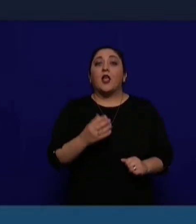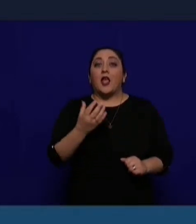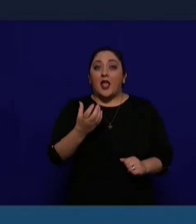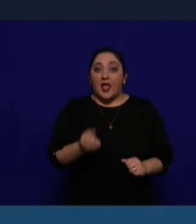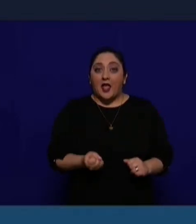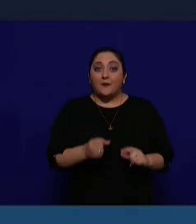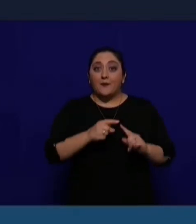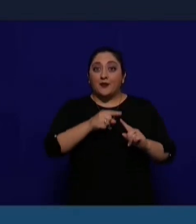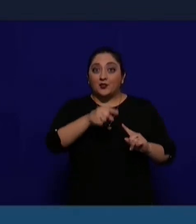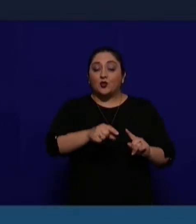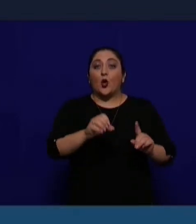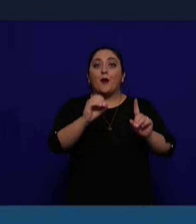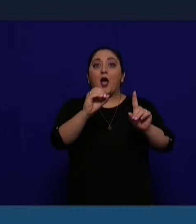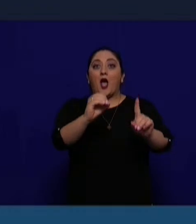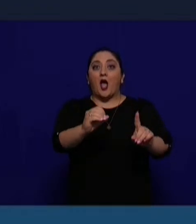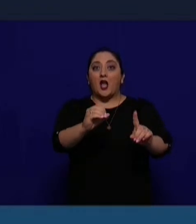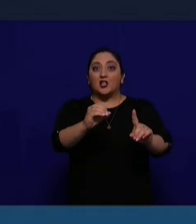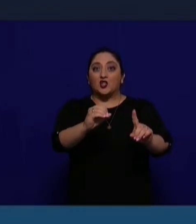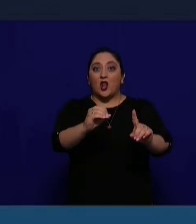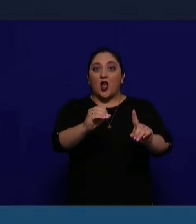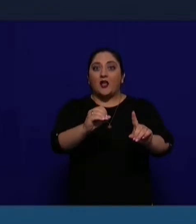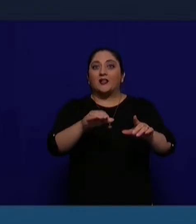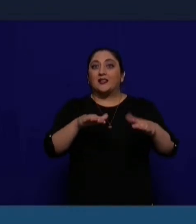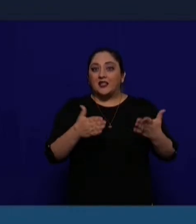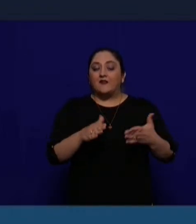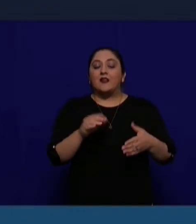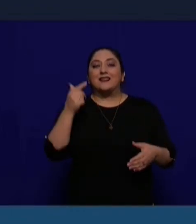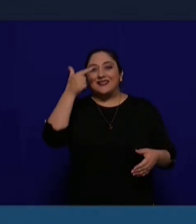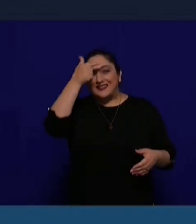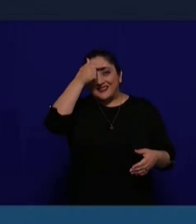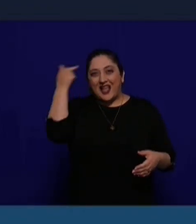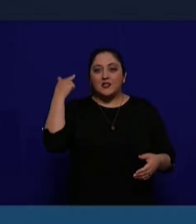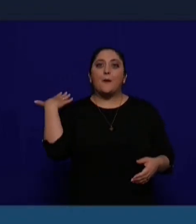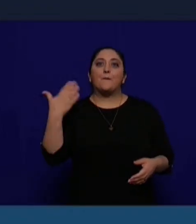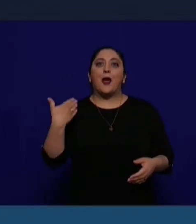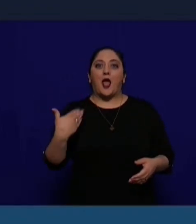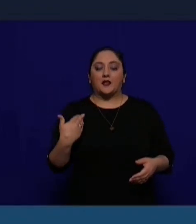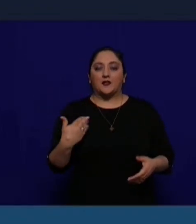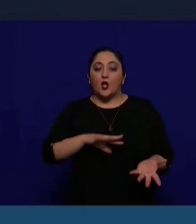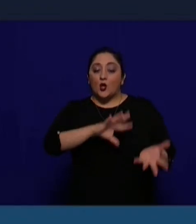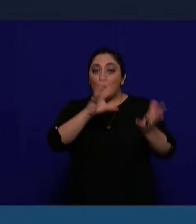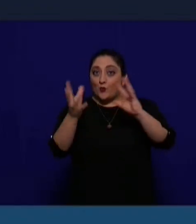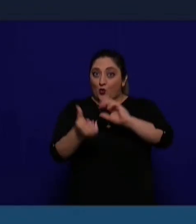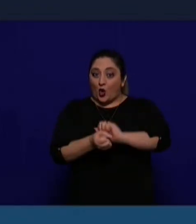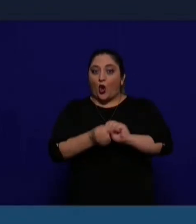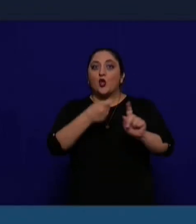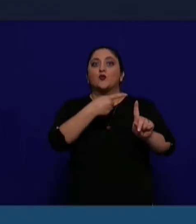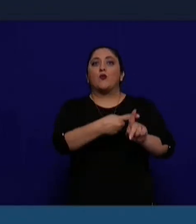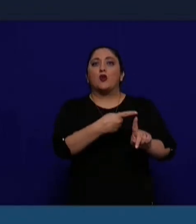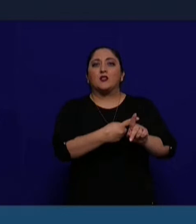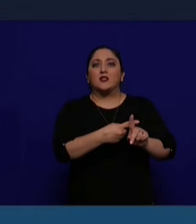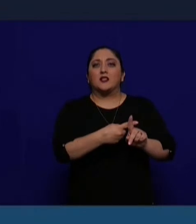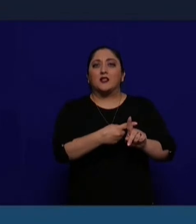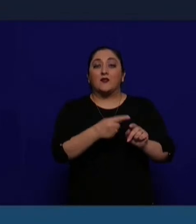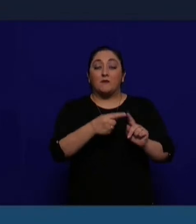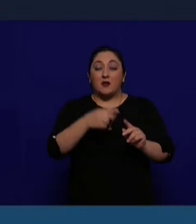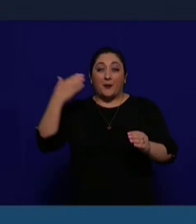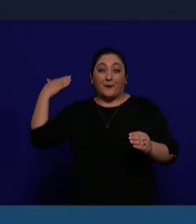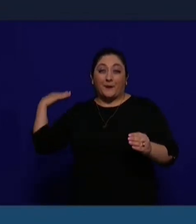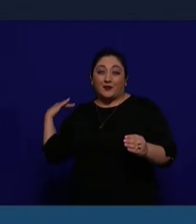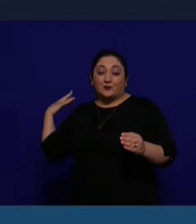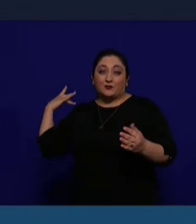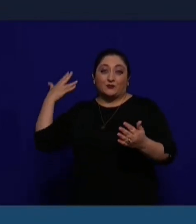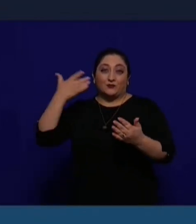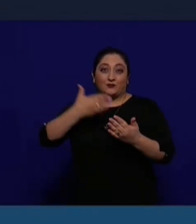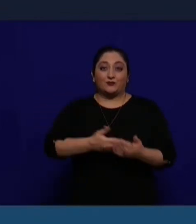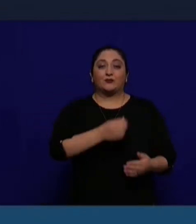10 każijiet li ġew pożittivi permezz tar-rapid testing. U allura t-total ta' każijiet li għandna bħalissa mill-bidu tal-pandemija